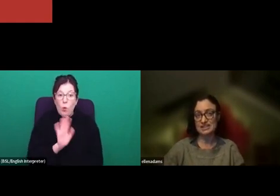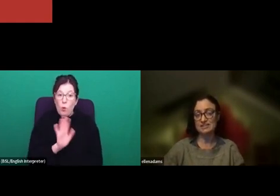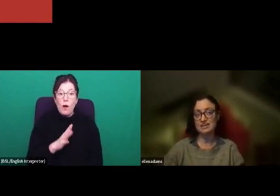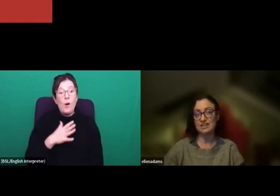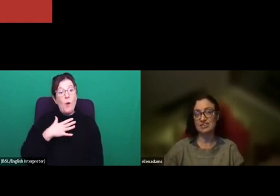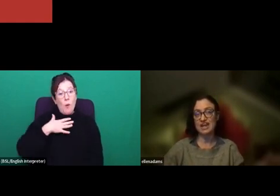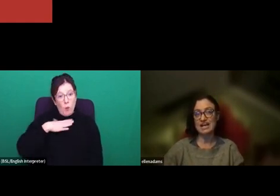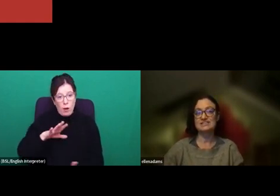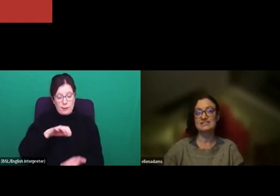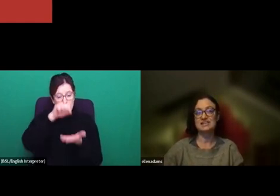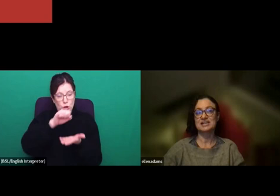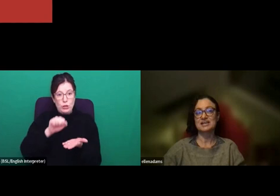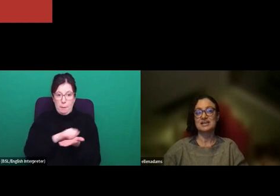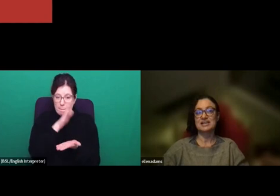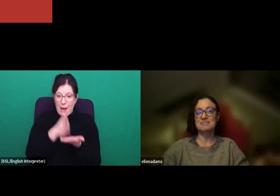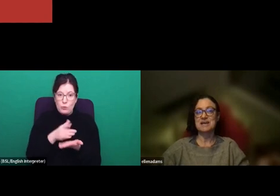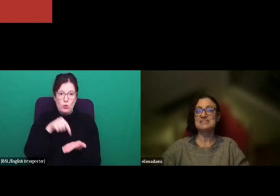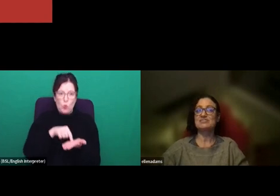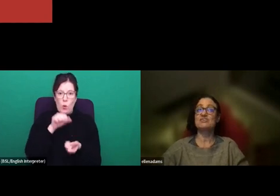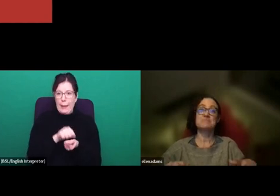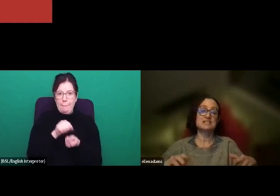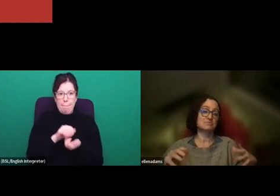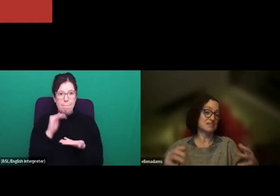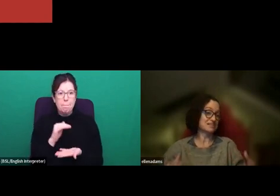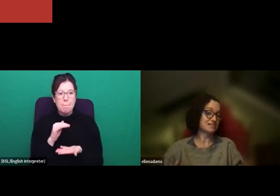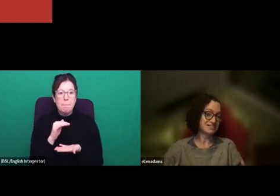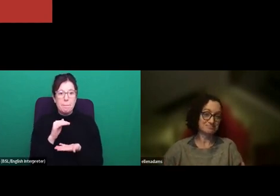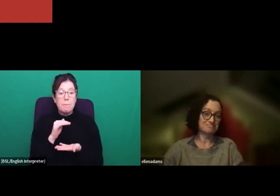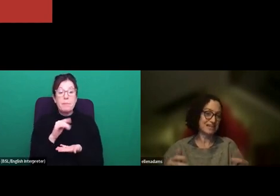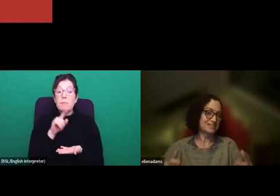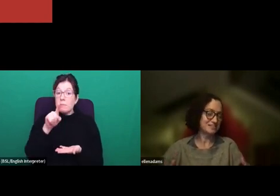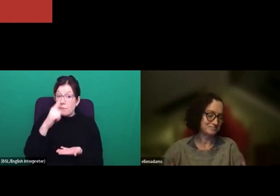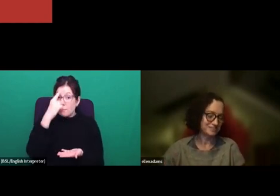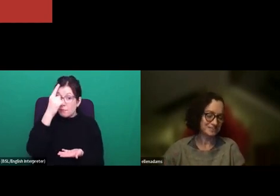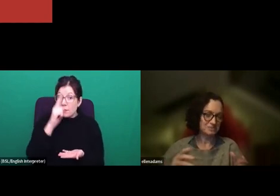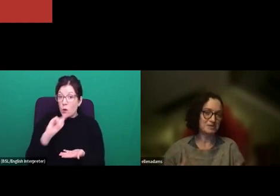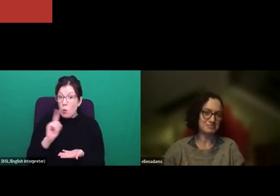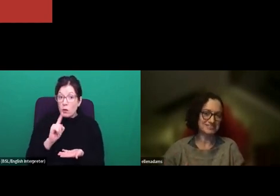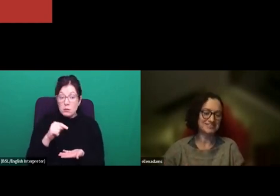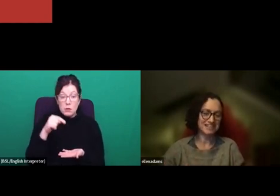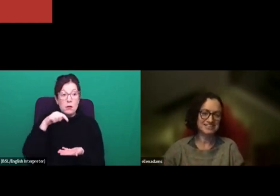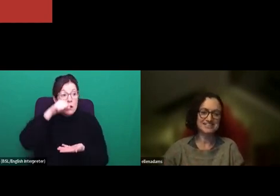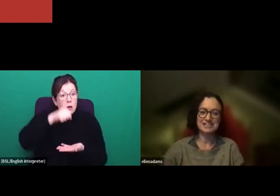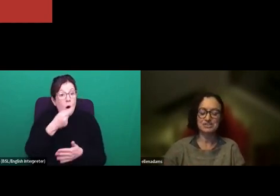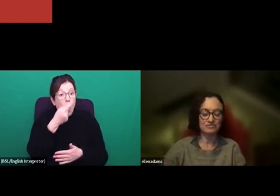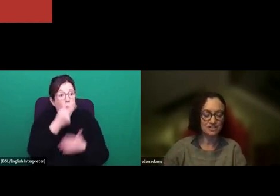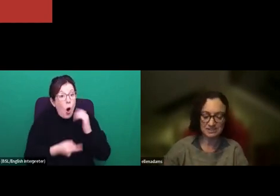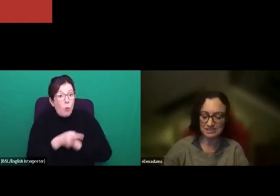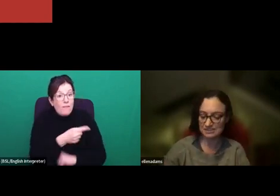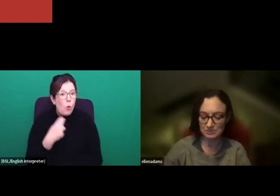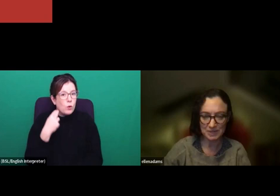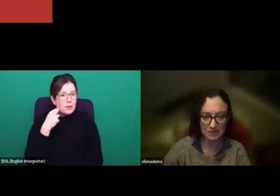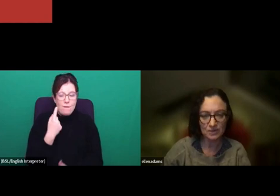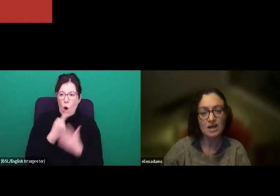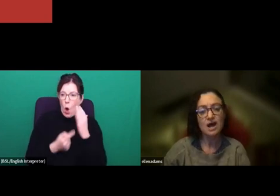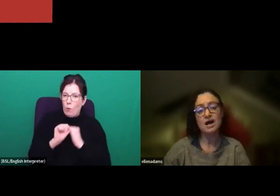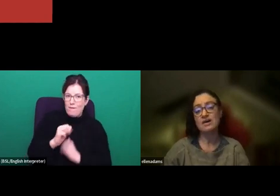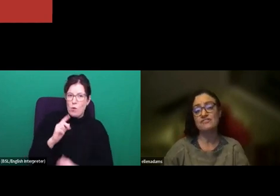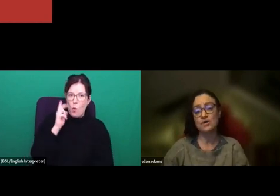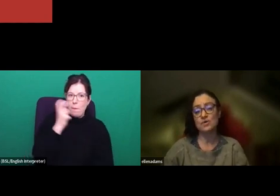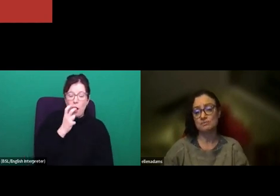audiences, then that makes for a better business case. It's all about business cases in universities as